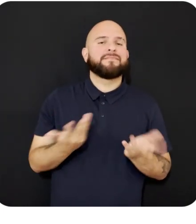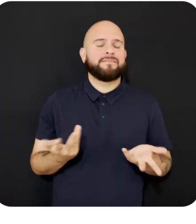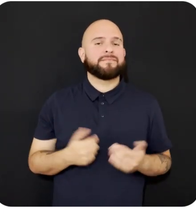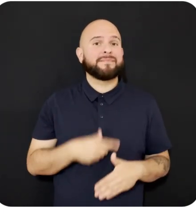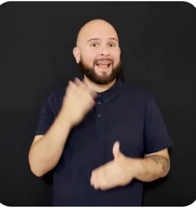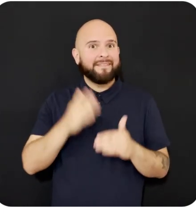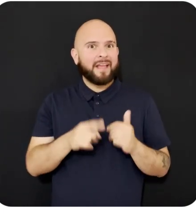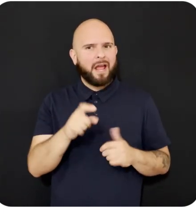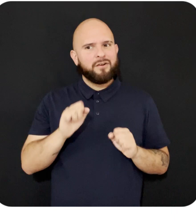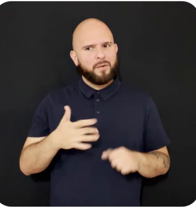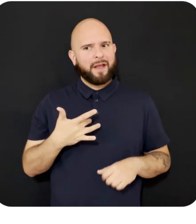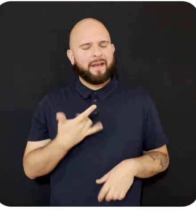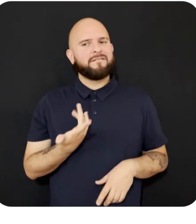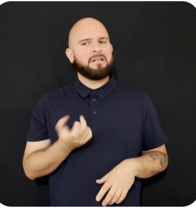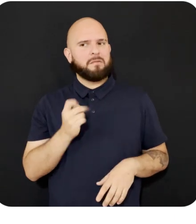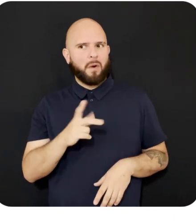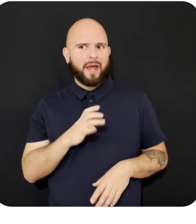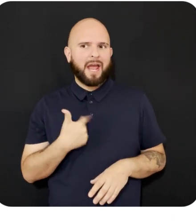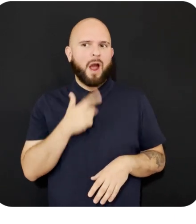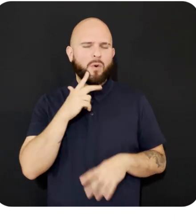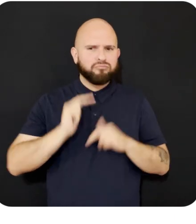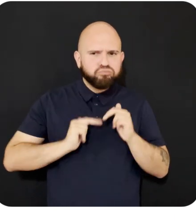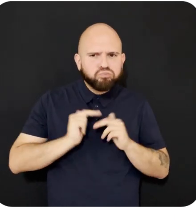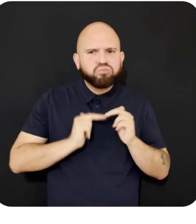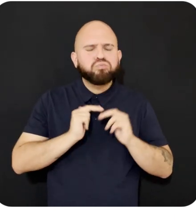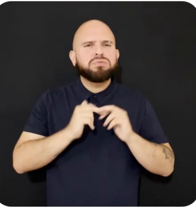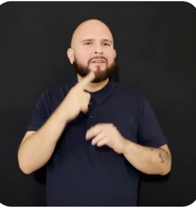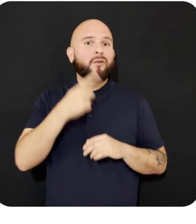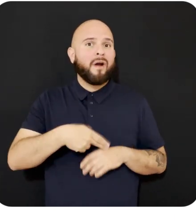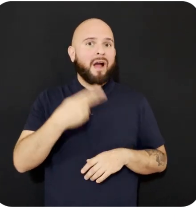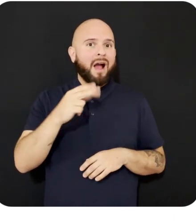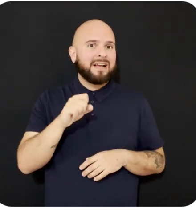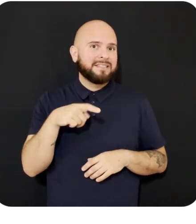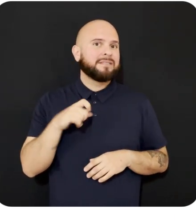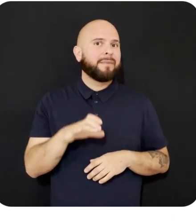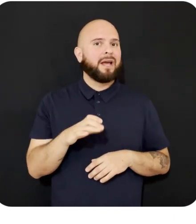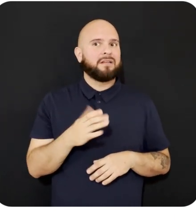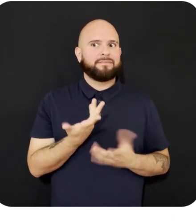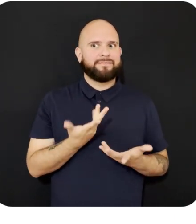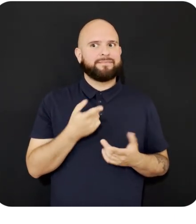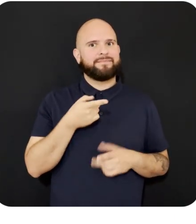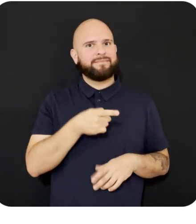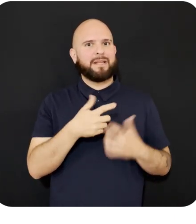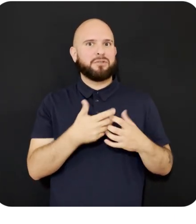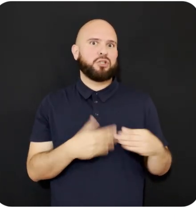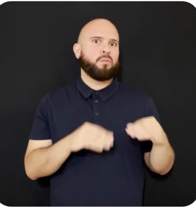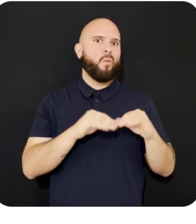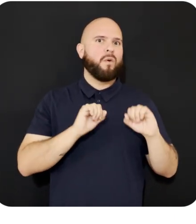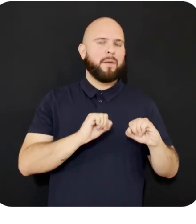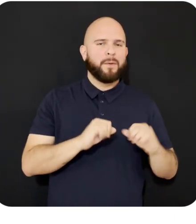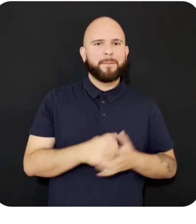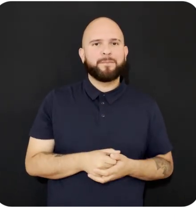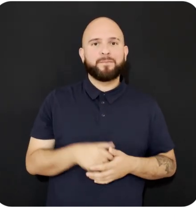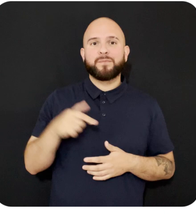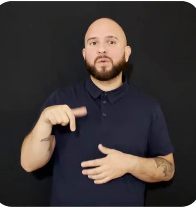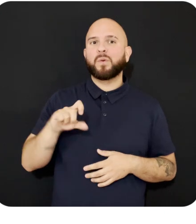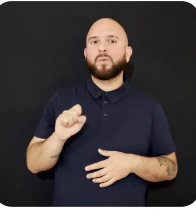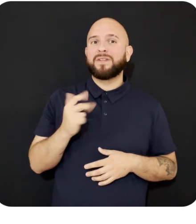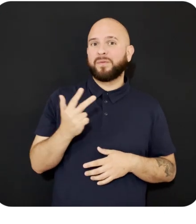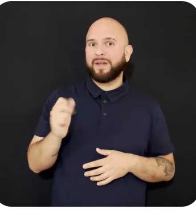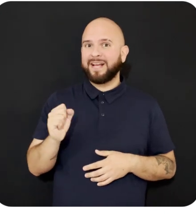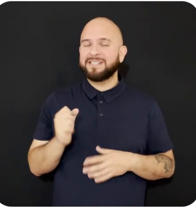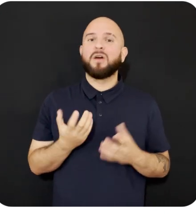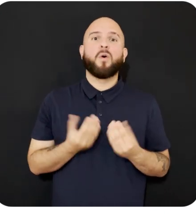you can feel confident investing and building for a higher spec, a more capable machine. With Quest 3S,